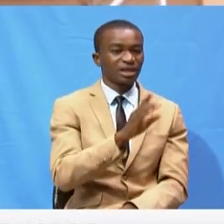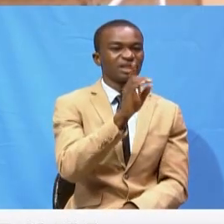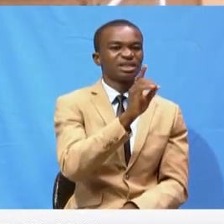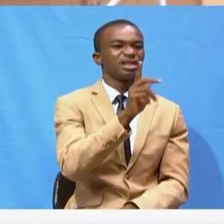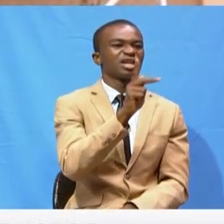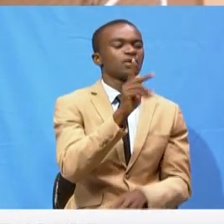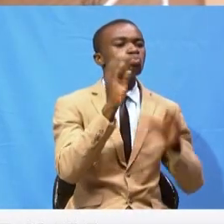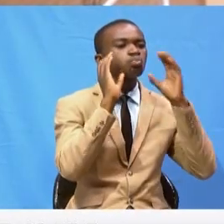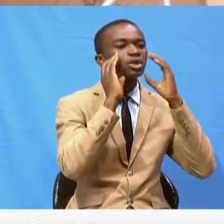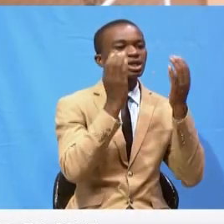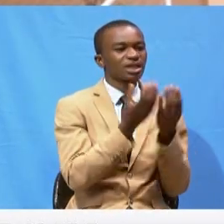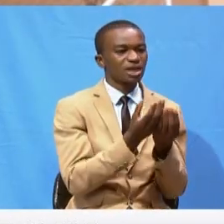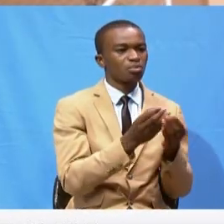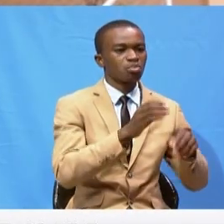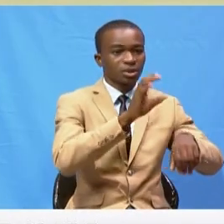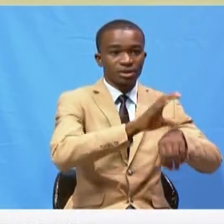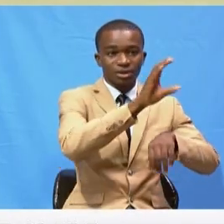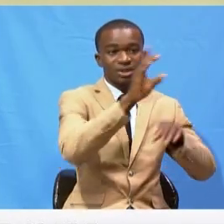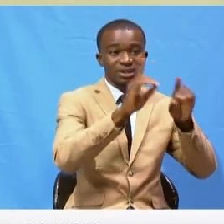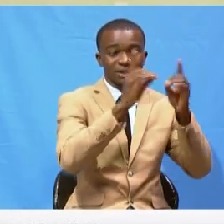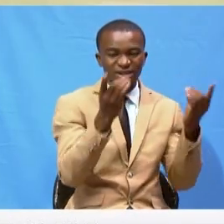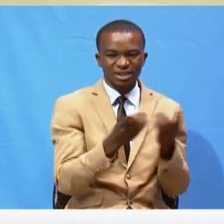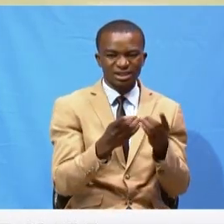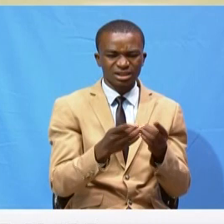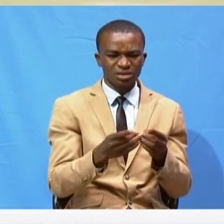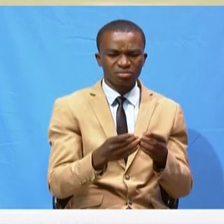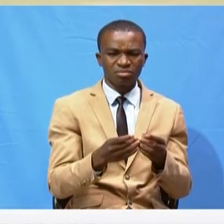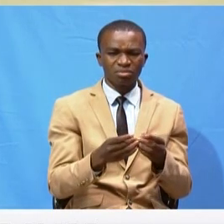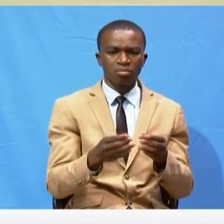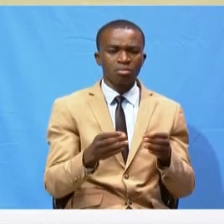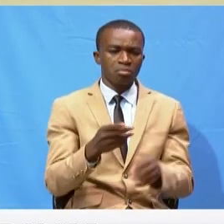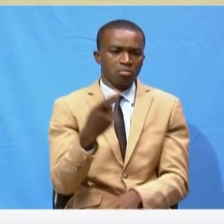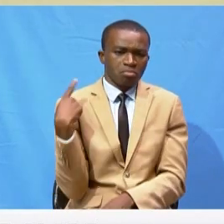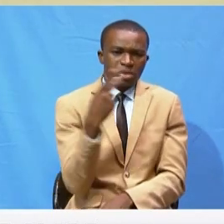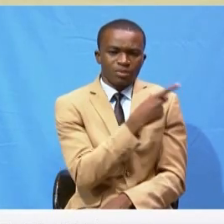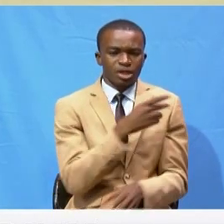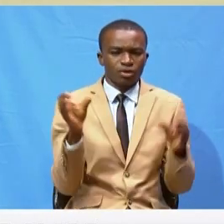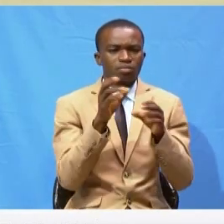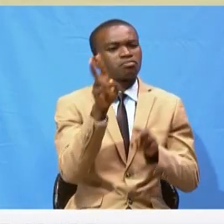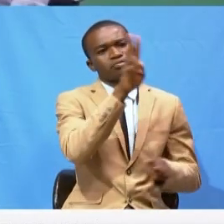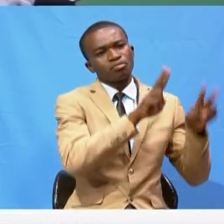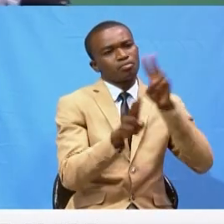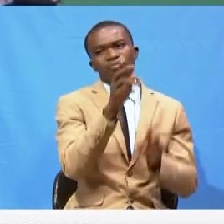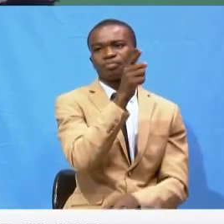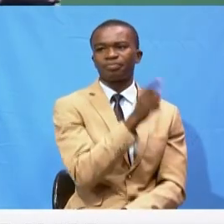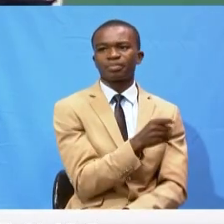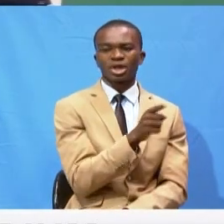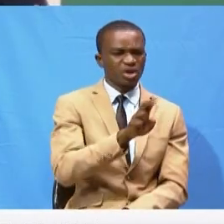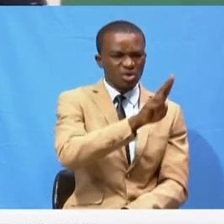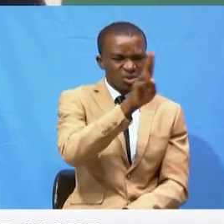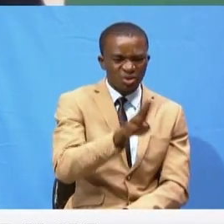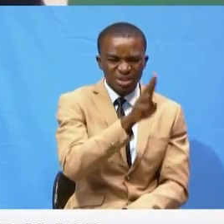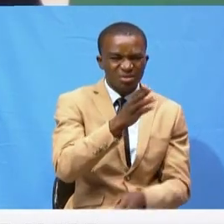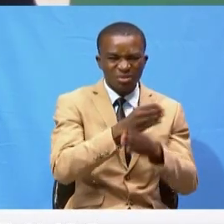District. The stadium, whose rehabilitation works were funded by World Football Governing Body FIFA at a cost of